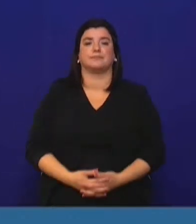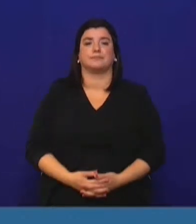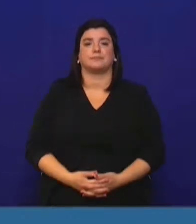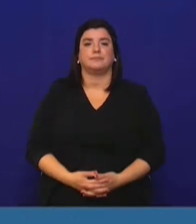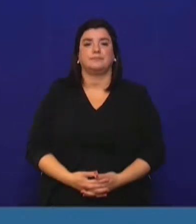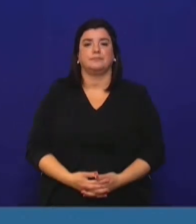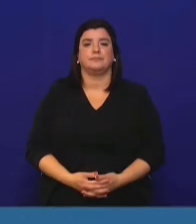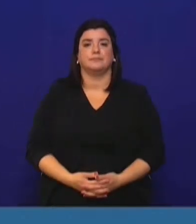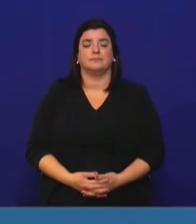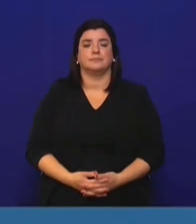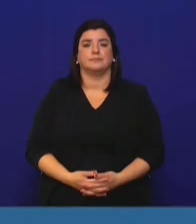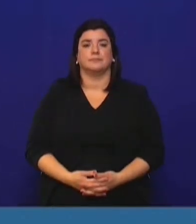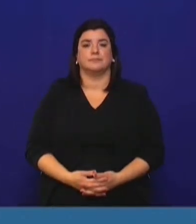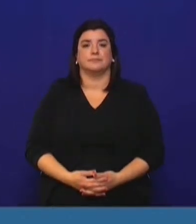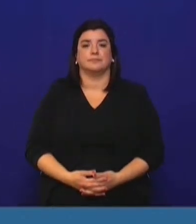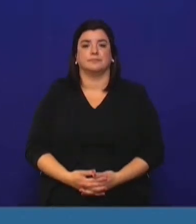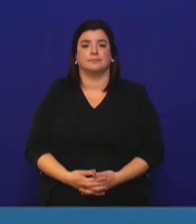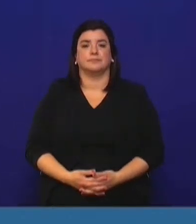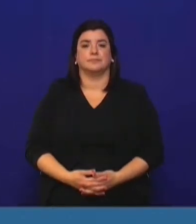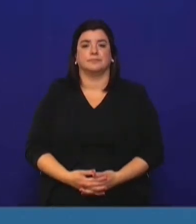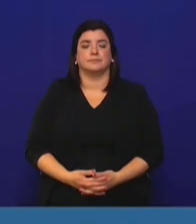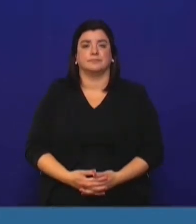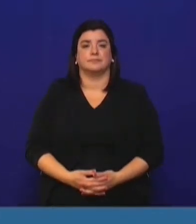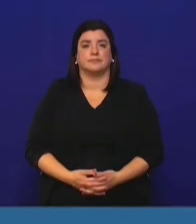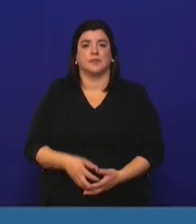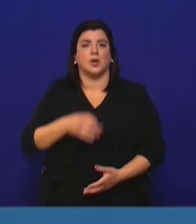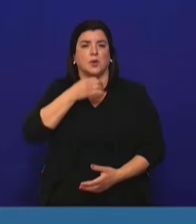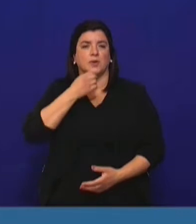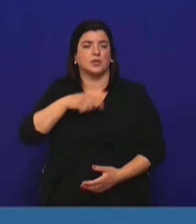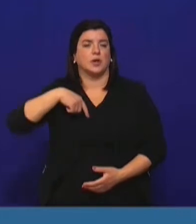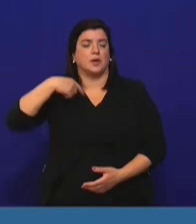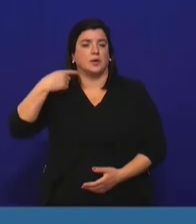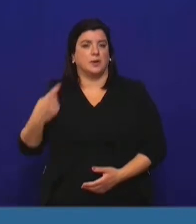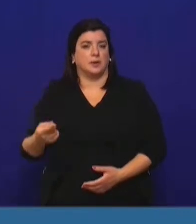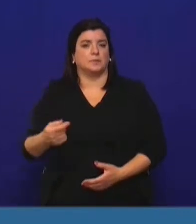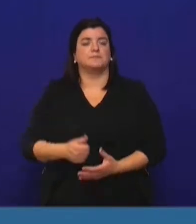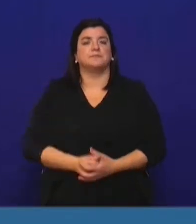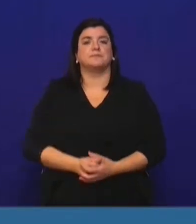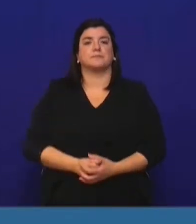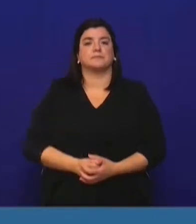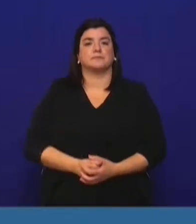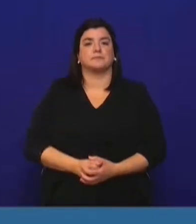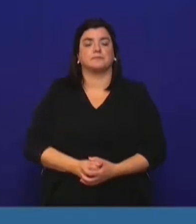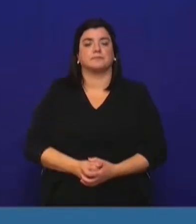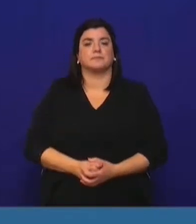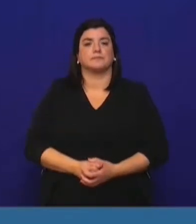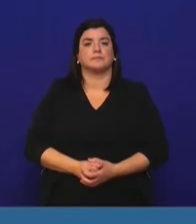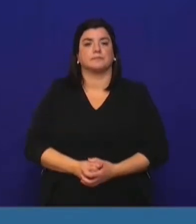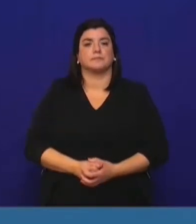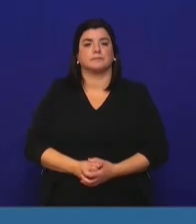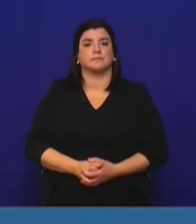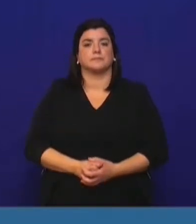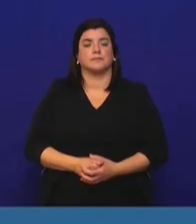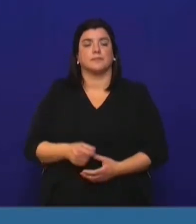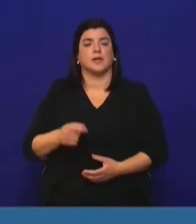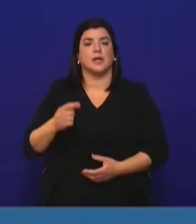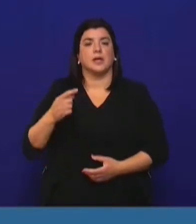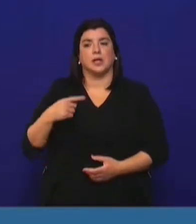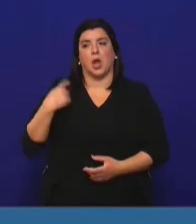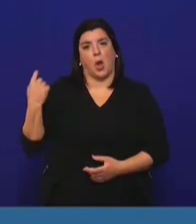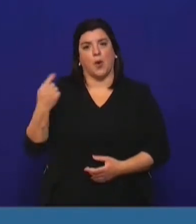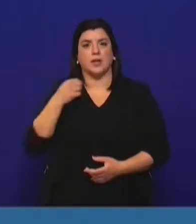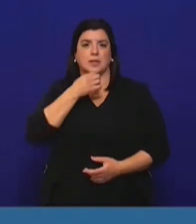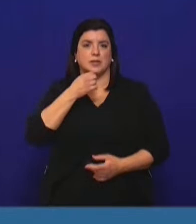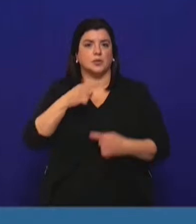Well, f-snar tajjeb, f-Sergawċi, Jessica Rena mit-Times of Malta. Il-kollega semmet il-varjant u zjed kmini